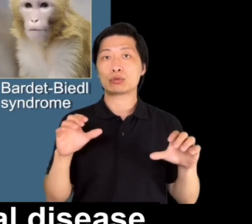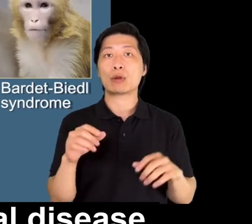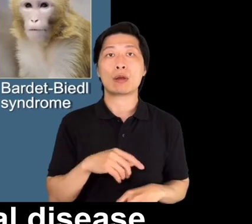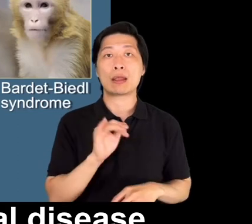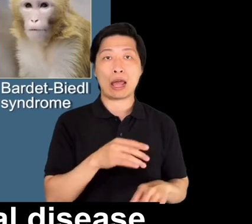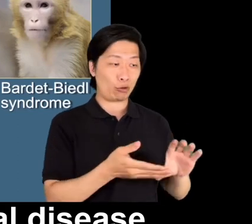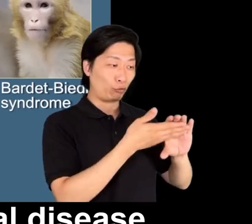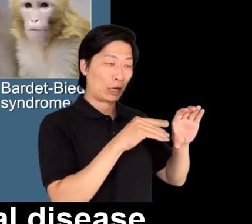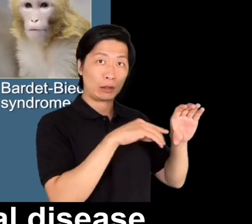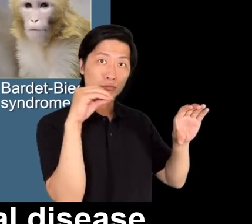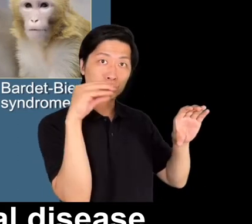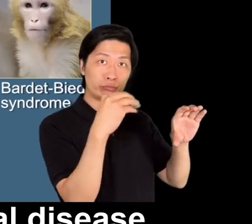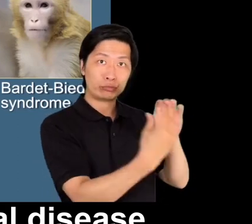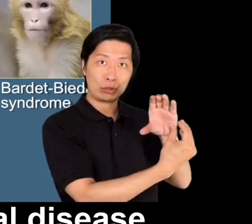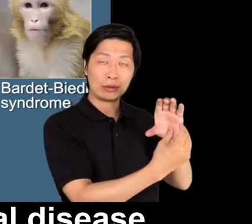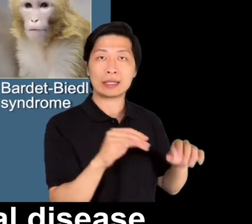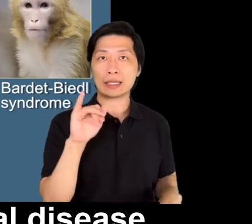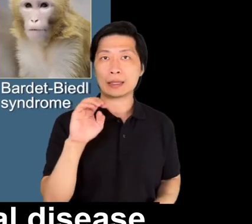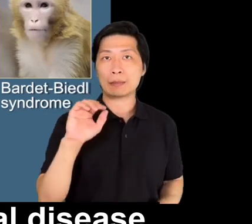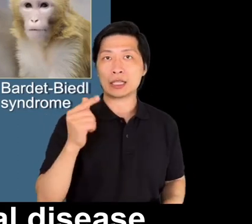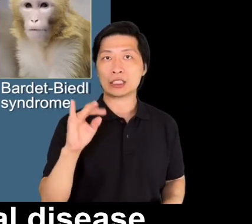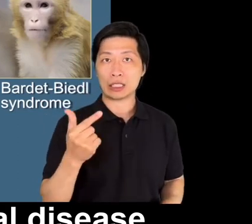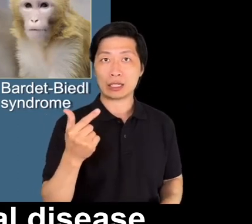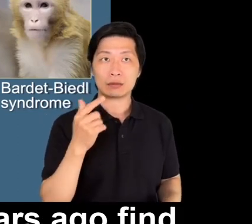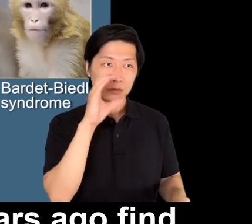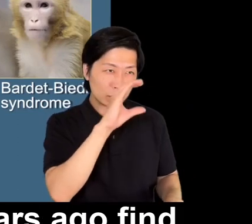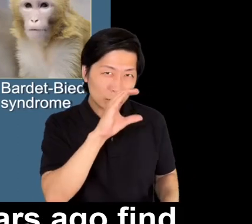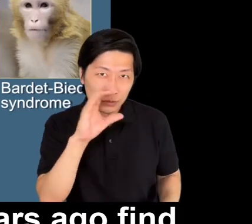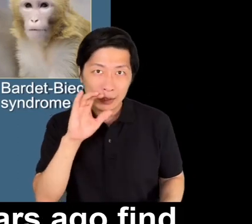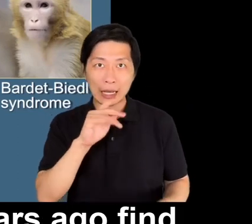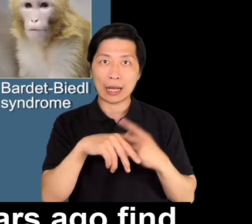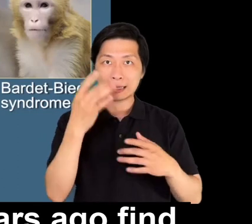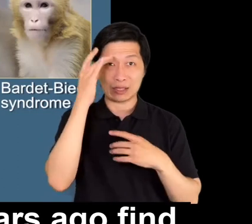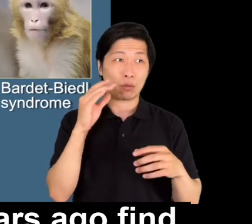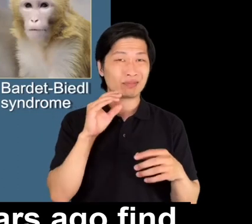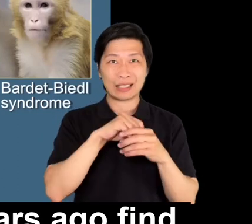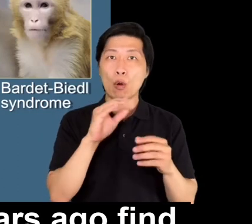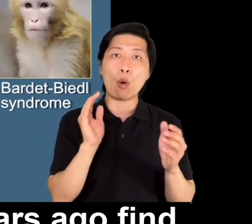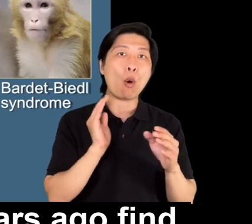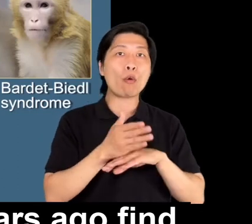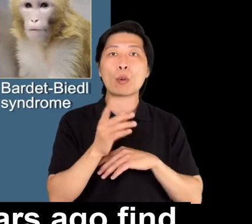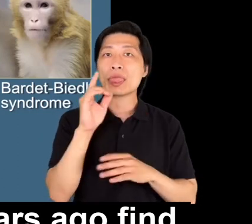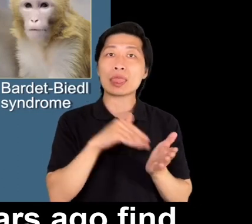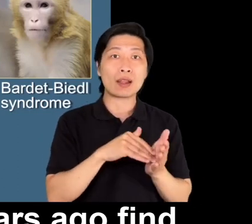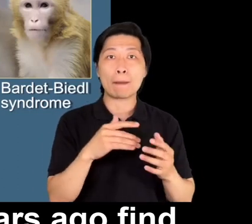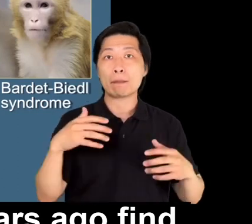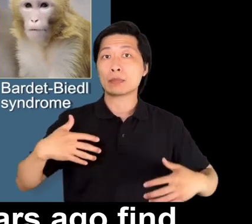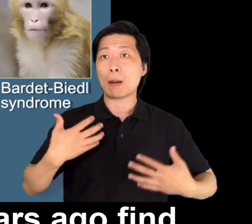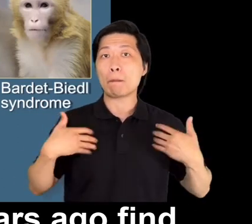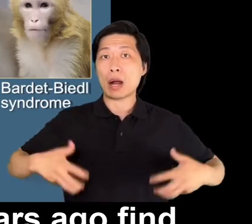And we did, a few years ago, find a naturally occurring model of Bardet-Beetle syndrome,